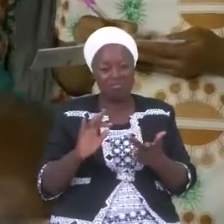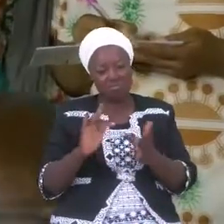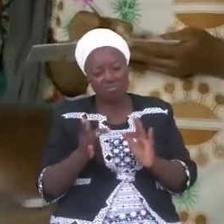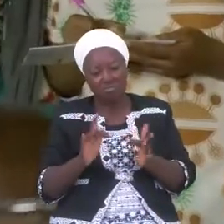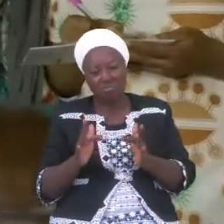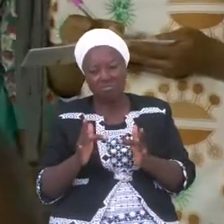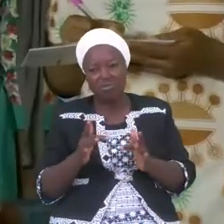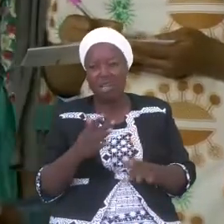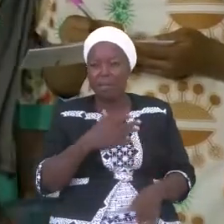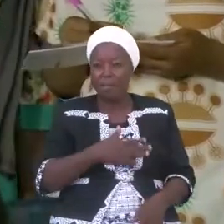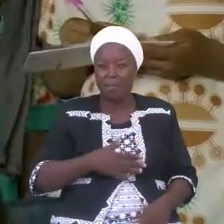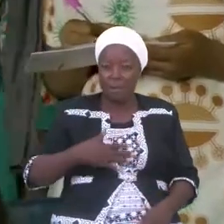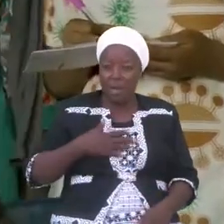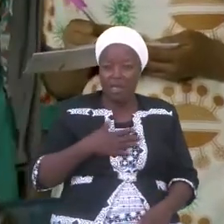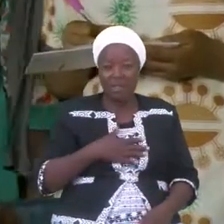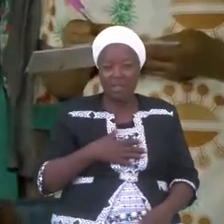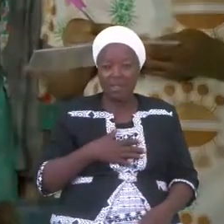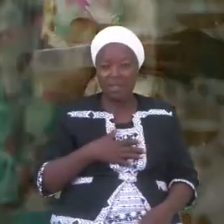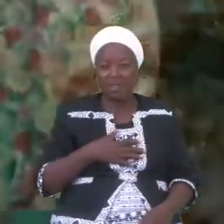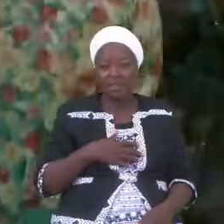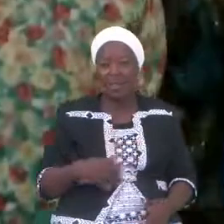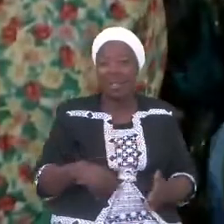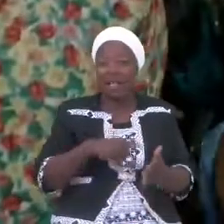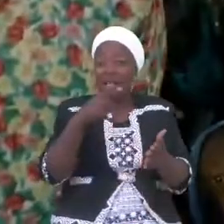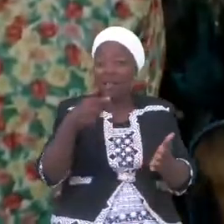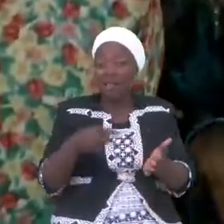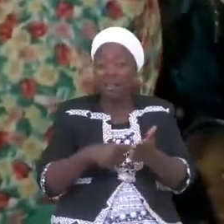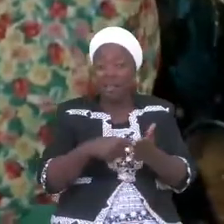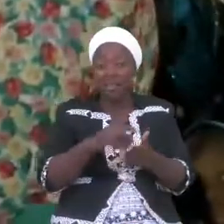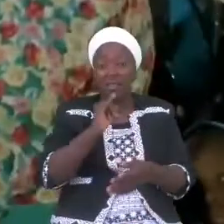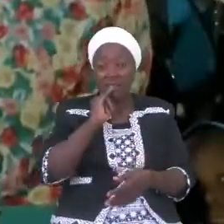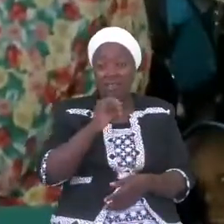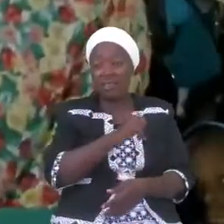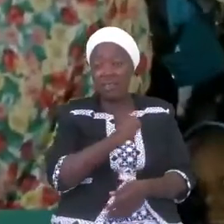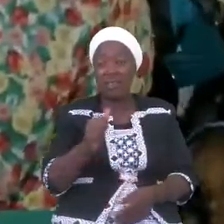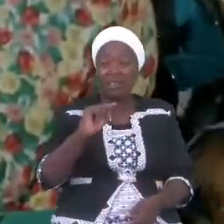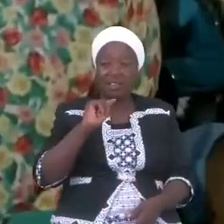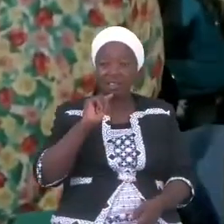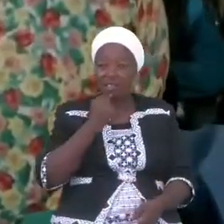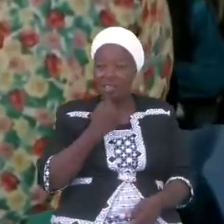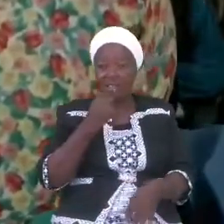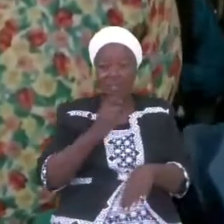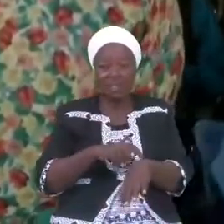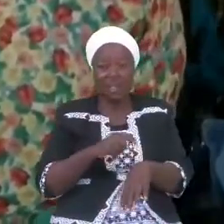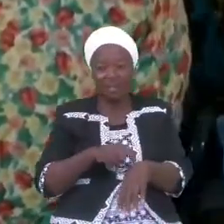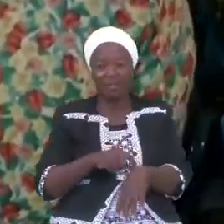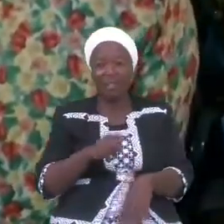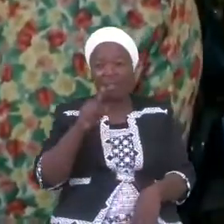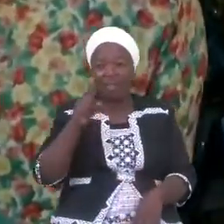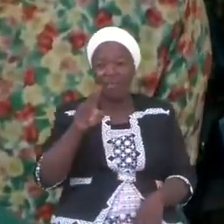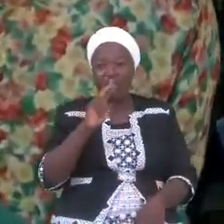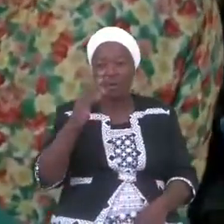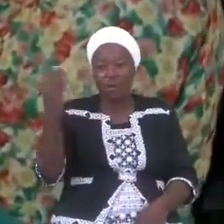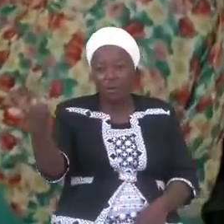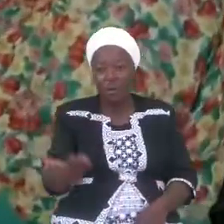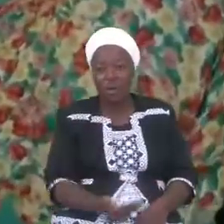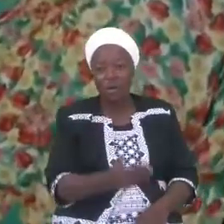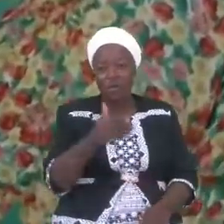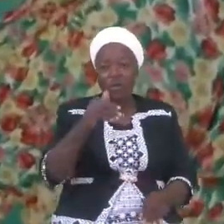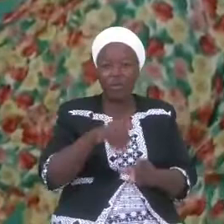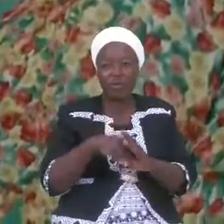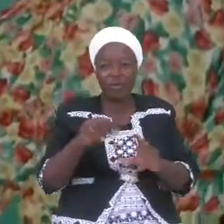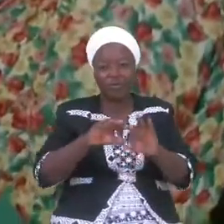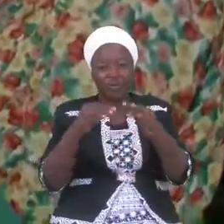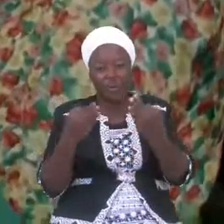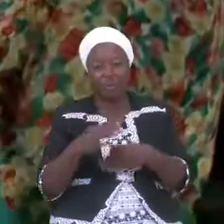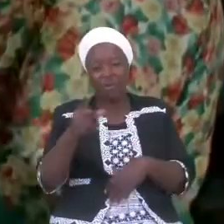please, this is a crucial time. You are welcome into the family of God. You